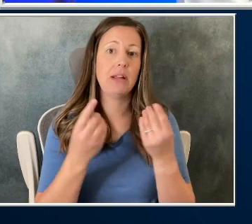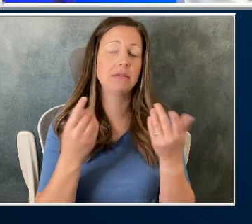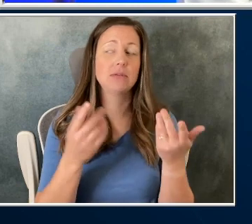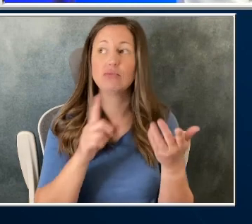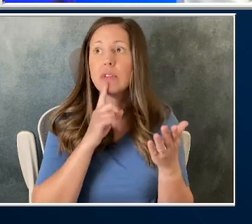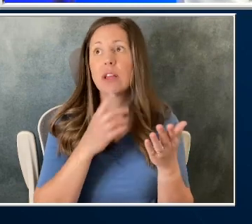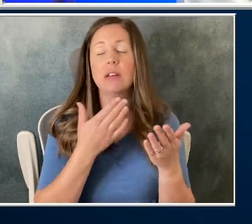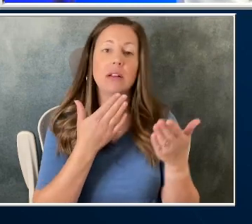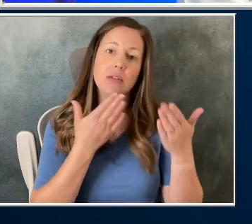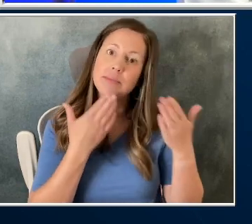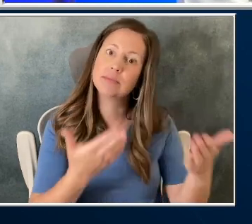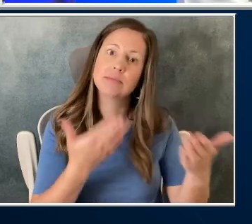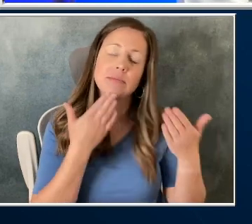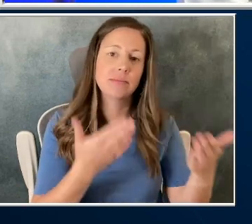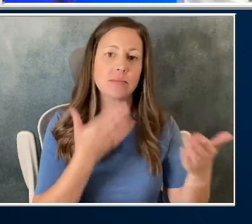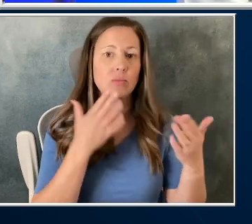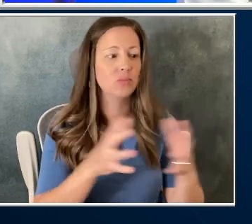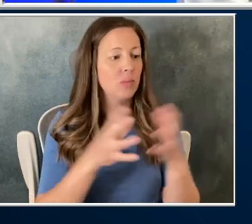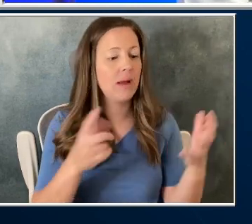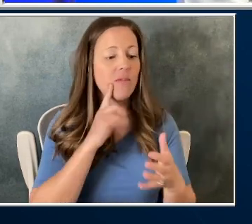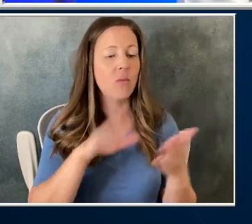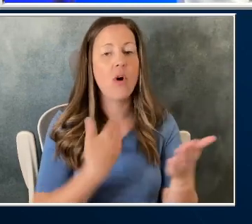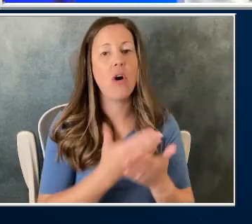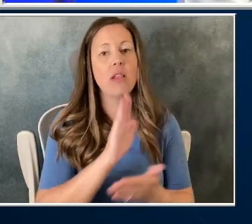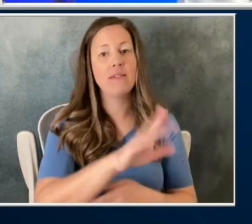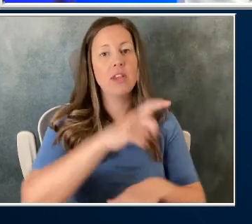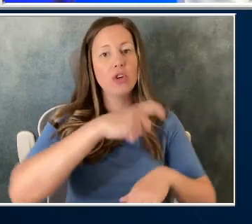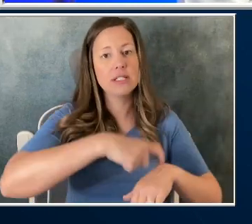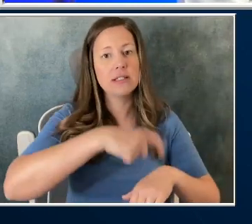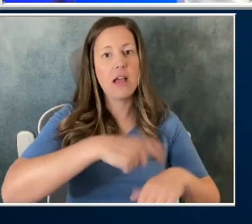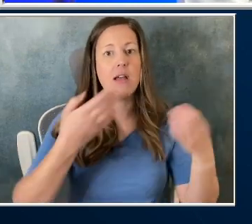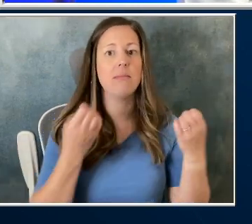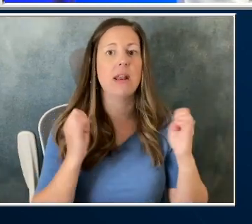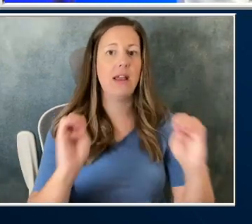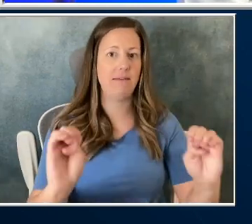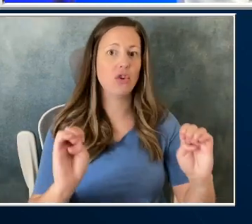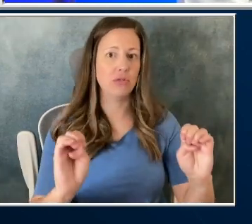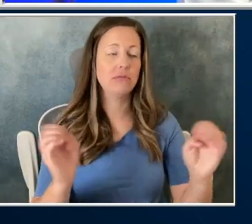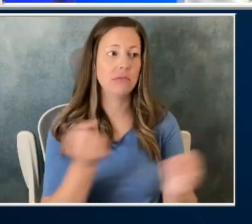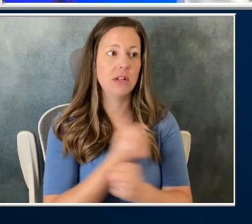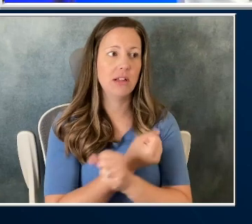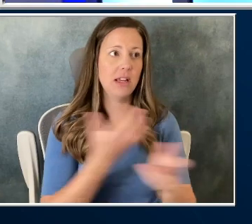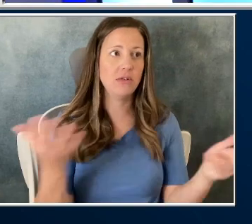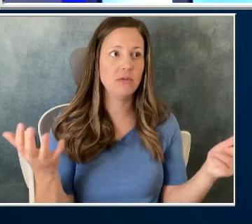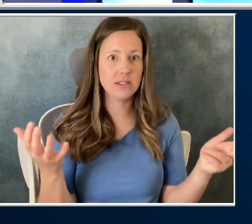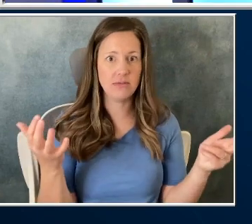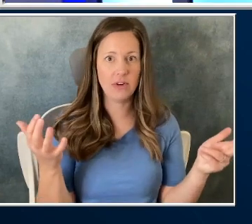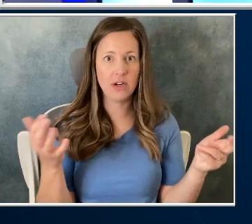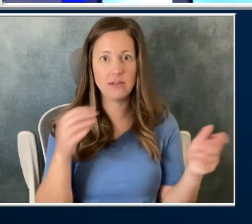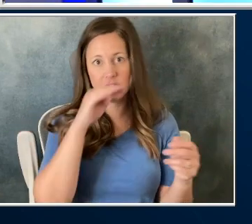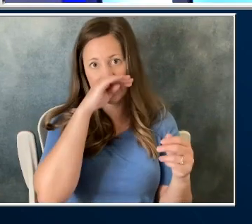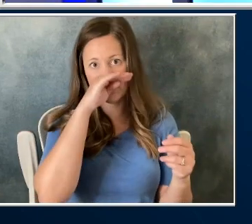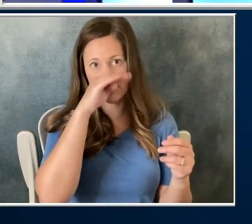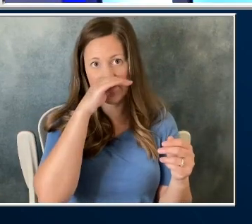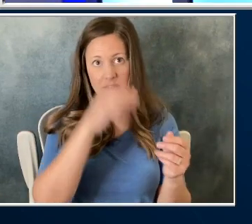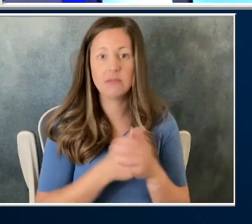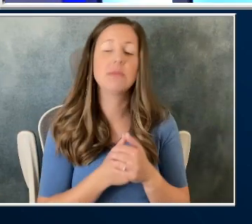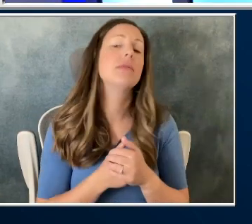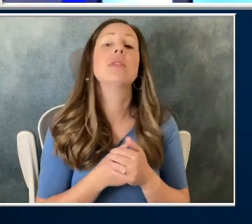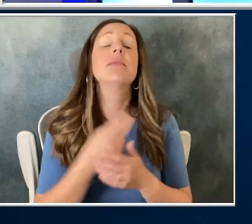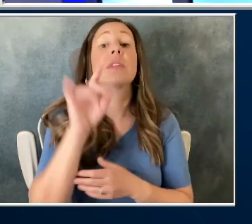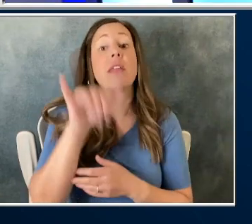grateful for all of their time and effort spent with me and treating me. Now, that is a